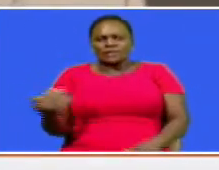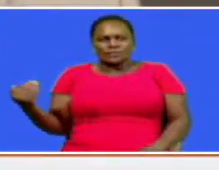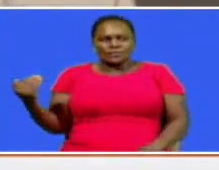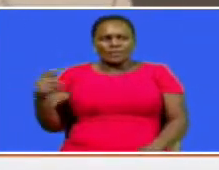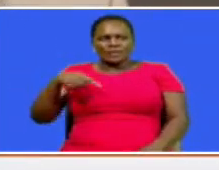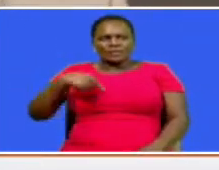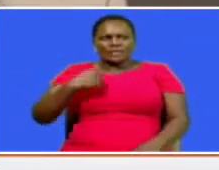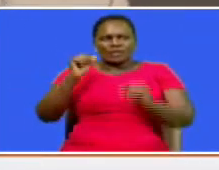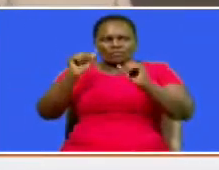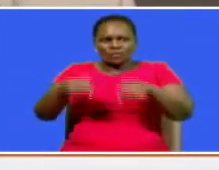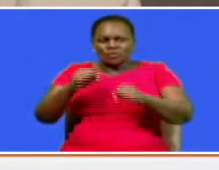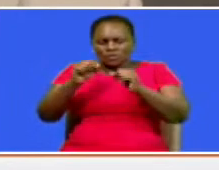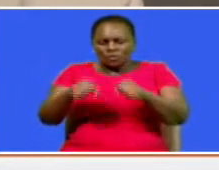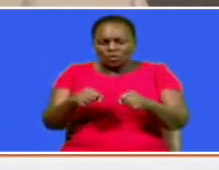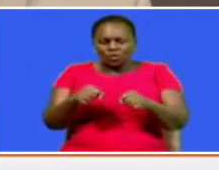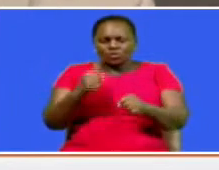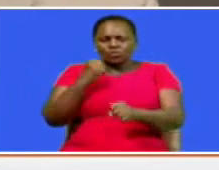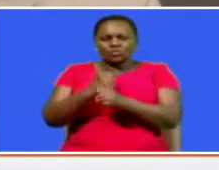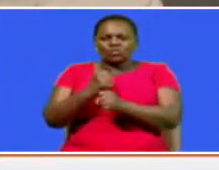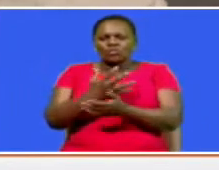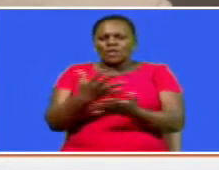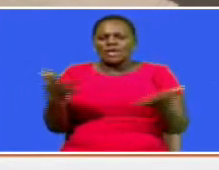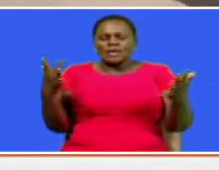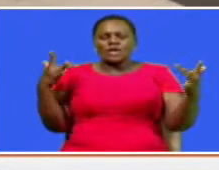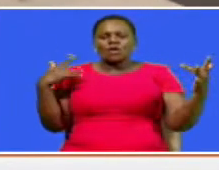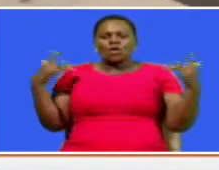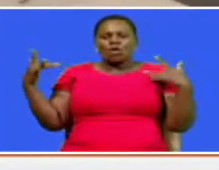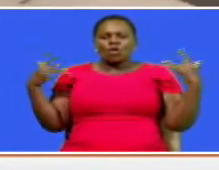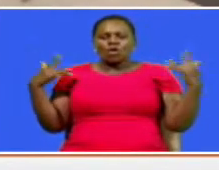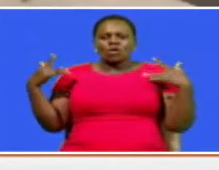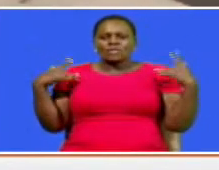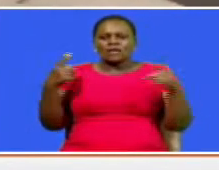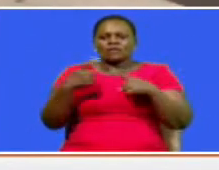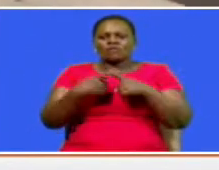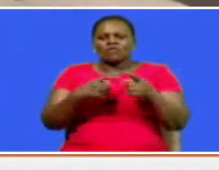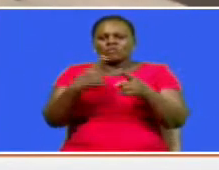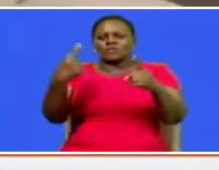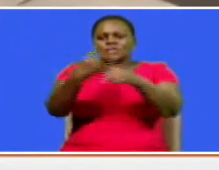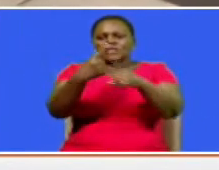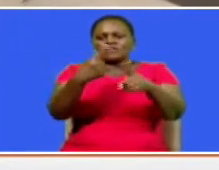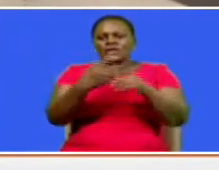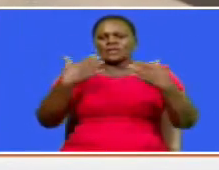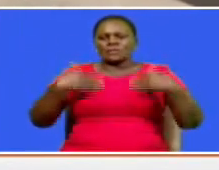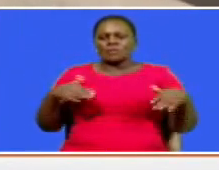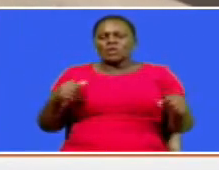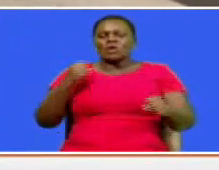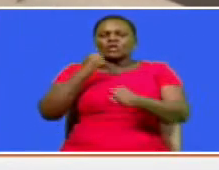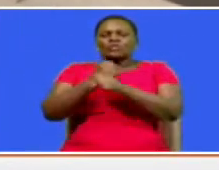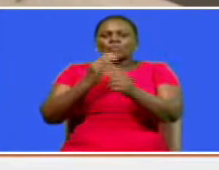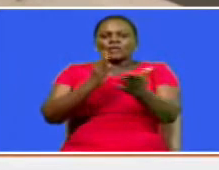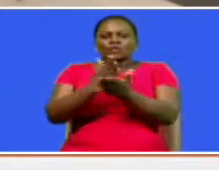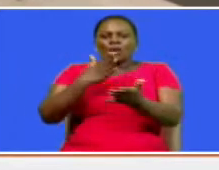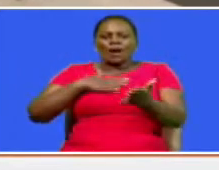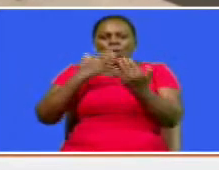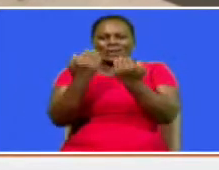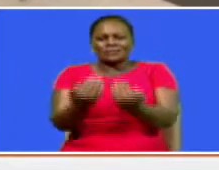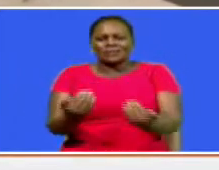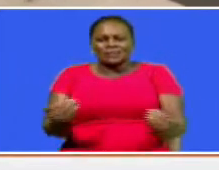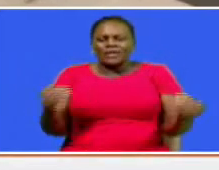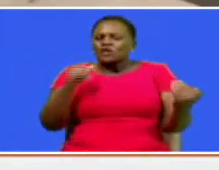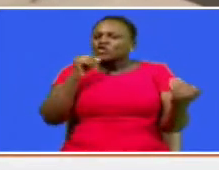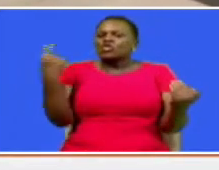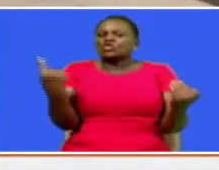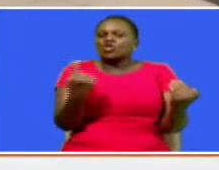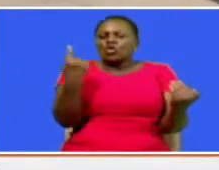will be able to take on board any concerns from our stakeholders to ensure our children not